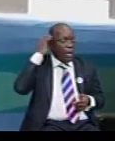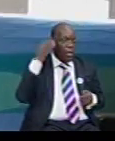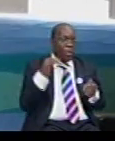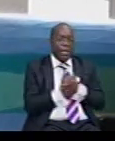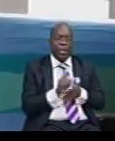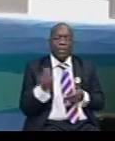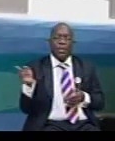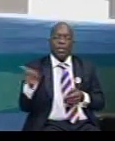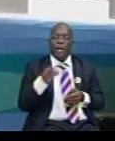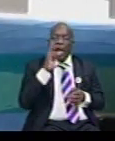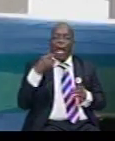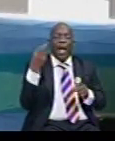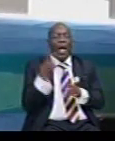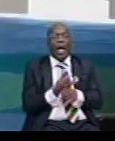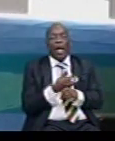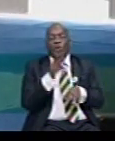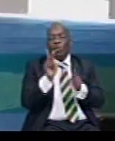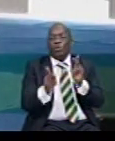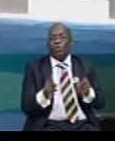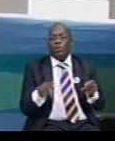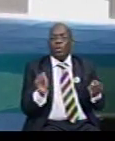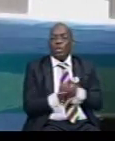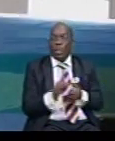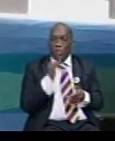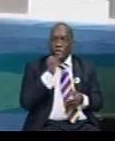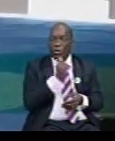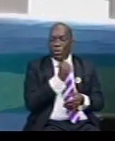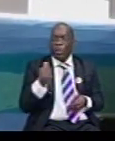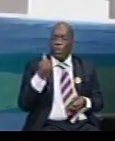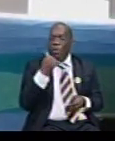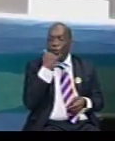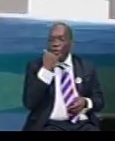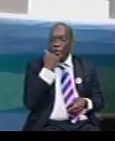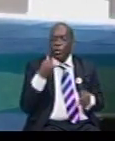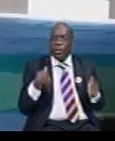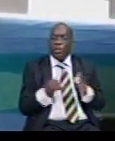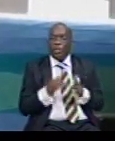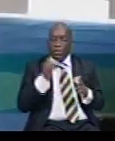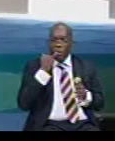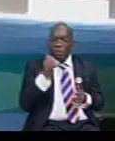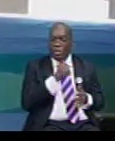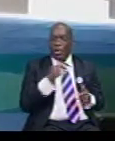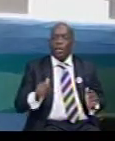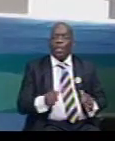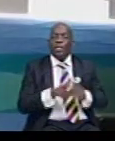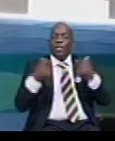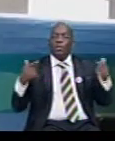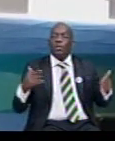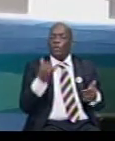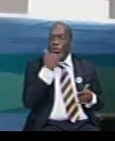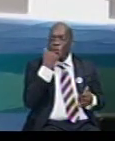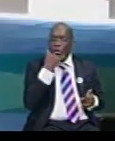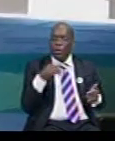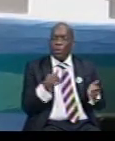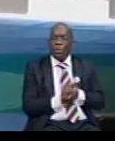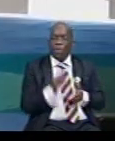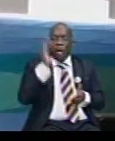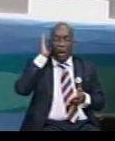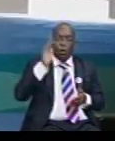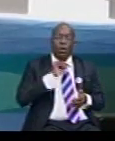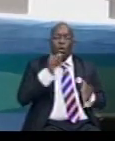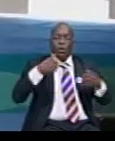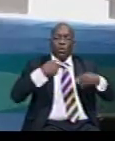people. I am fearful. That's a fault. It's a terrible fault that will not make us to passionately